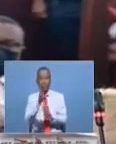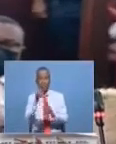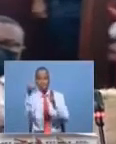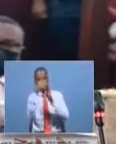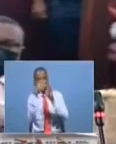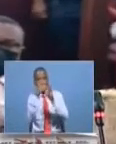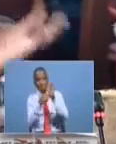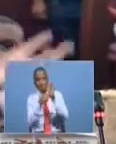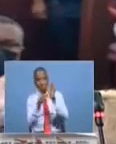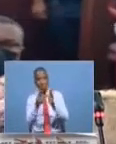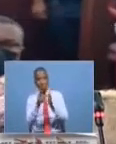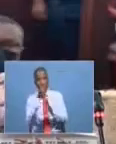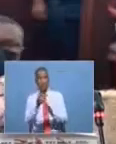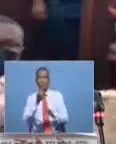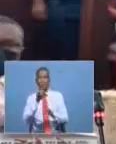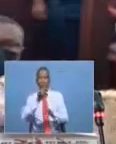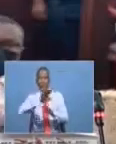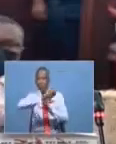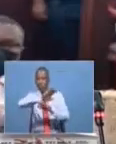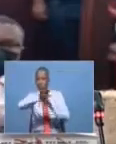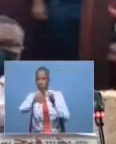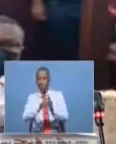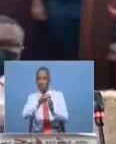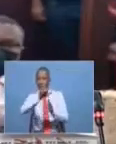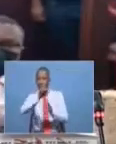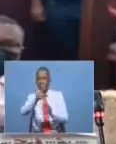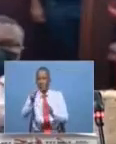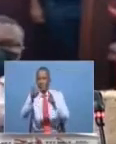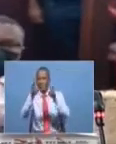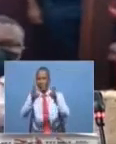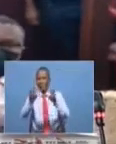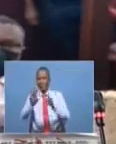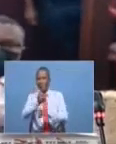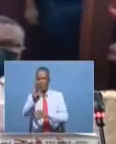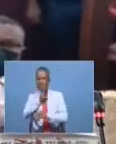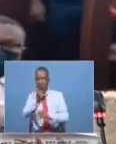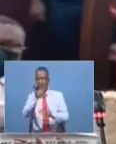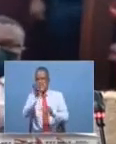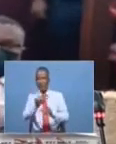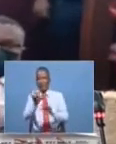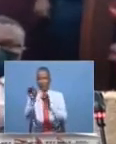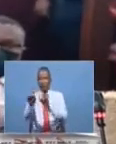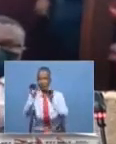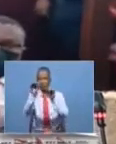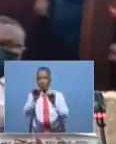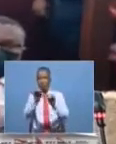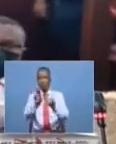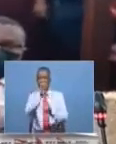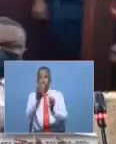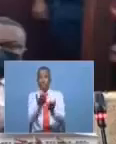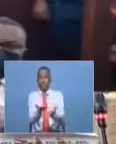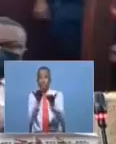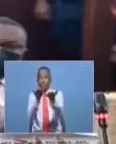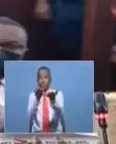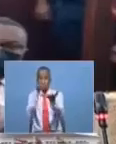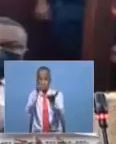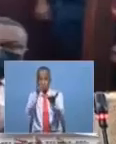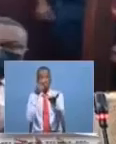and the factors of discretion that we put before your lordships